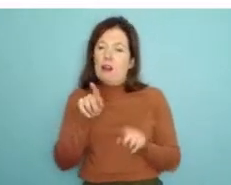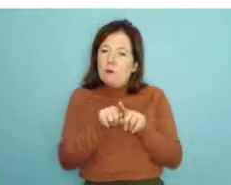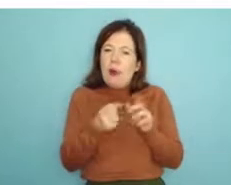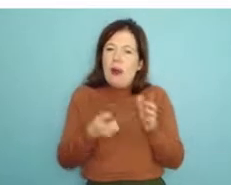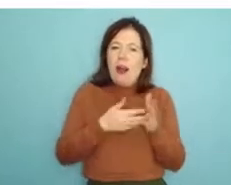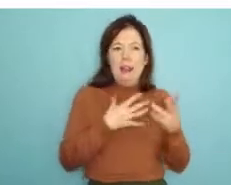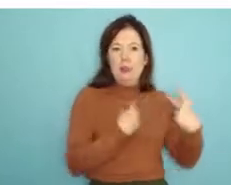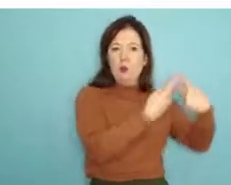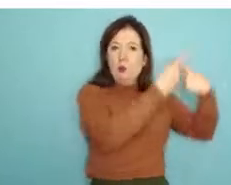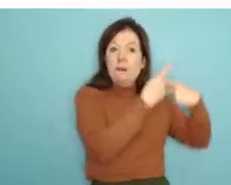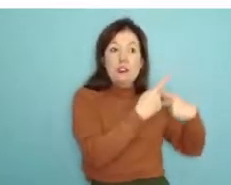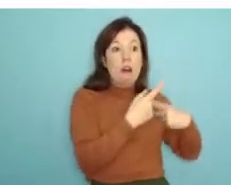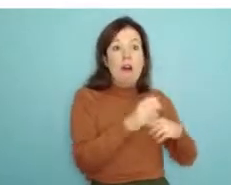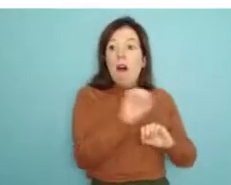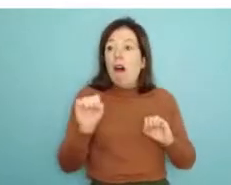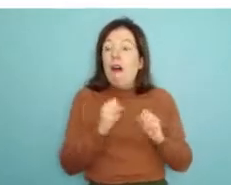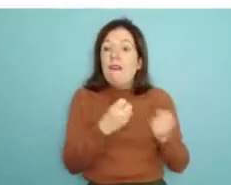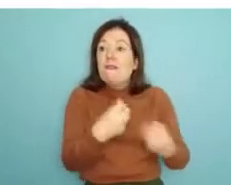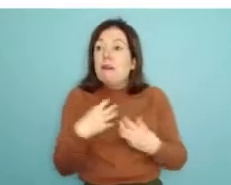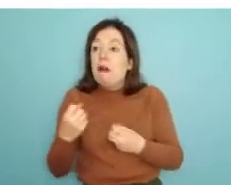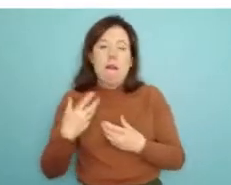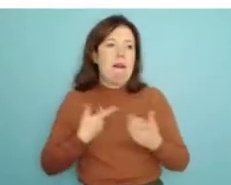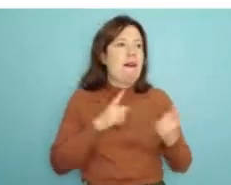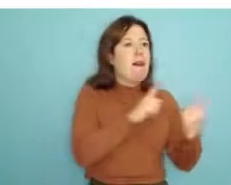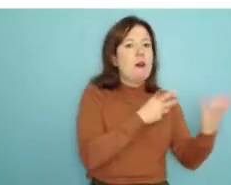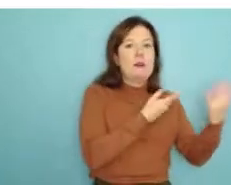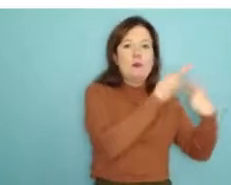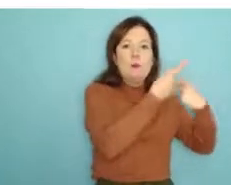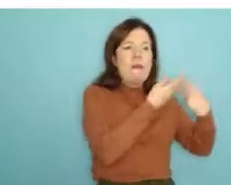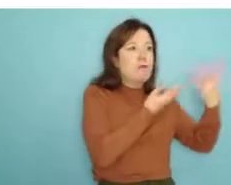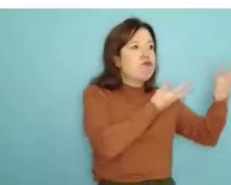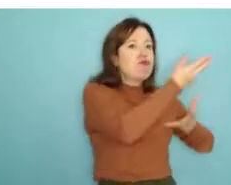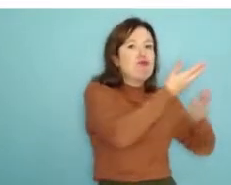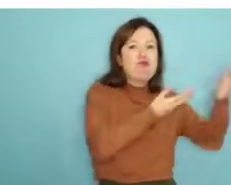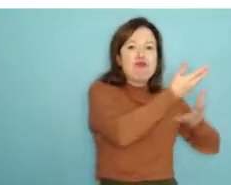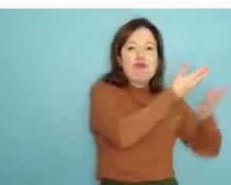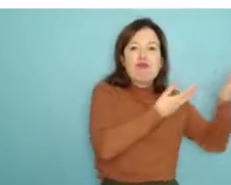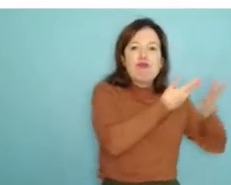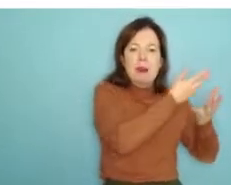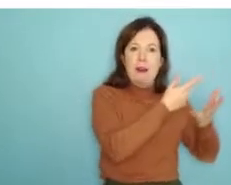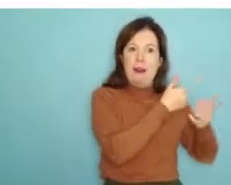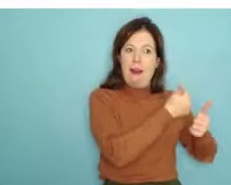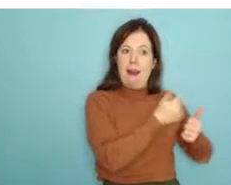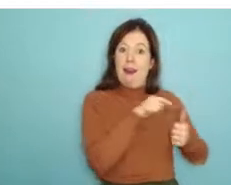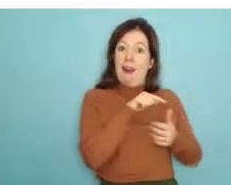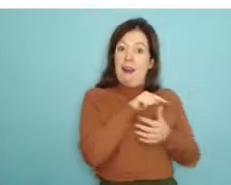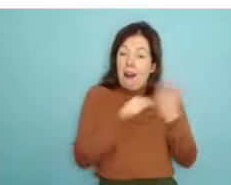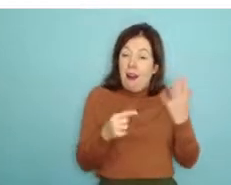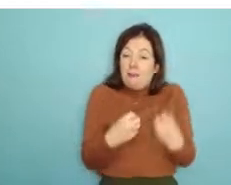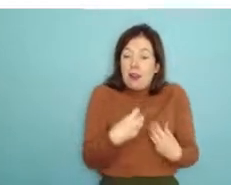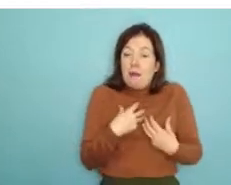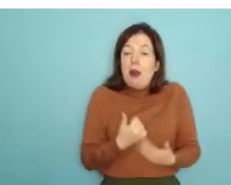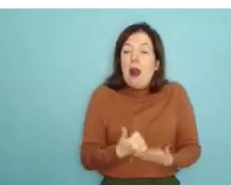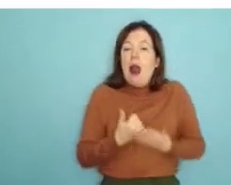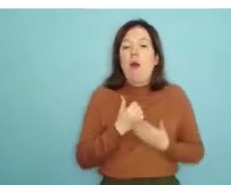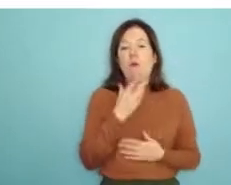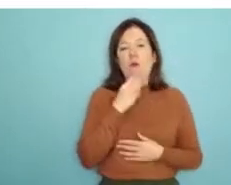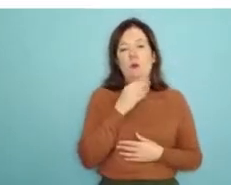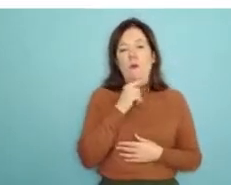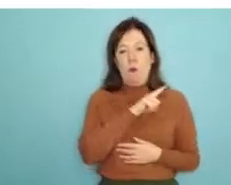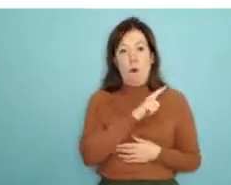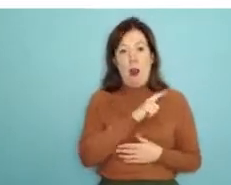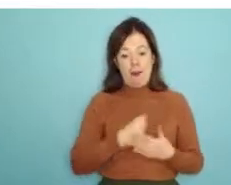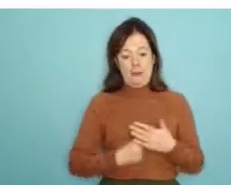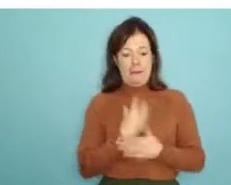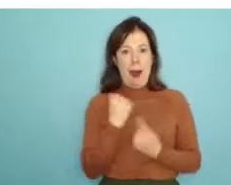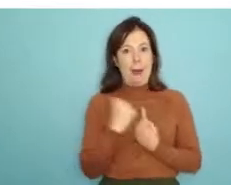unpack it a bit. But this will help you identify areas for development and whilst you may be performing